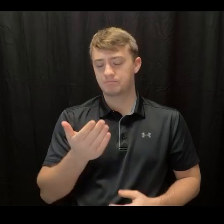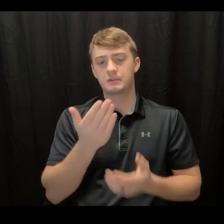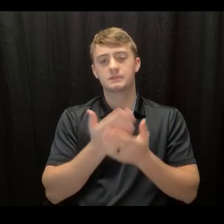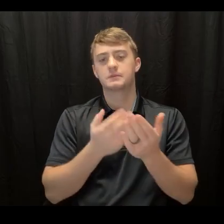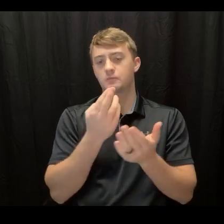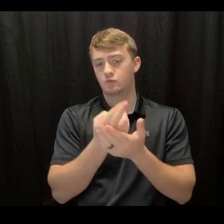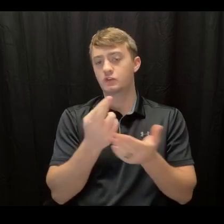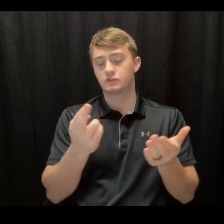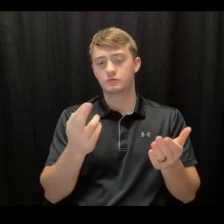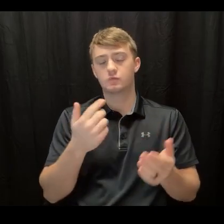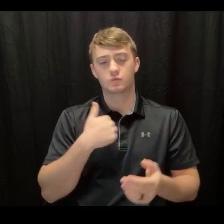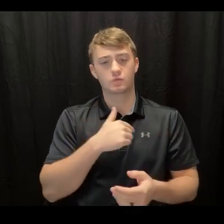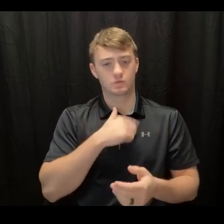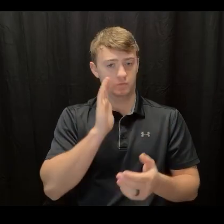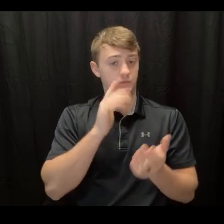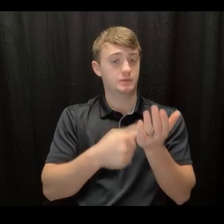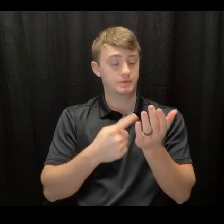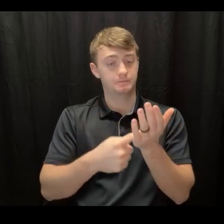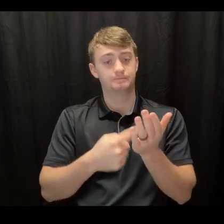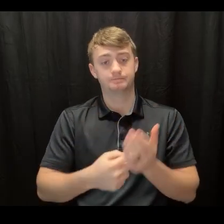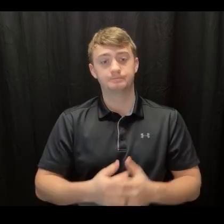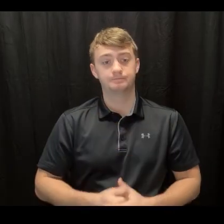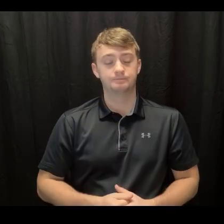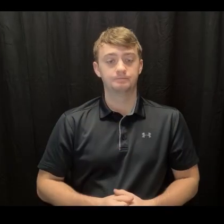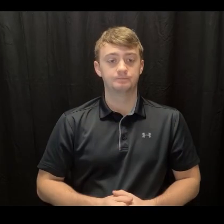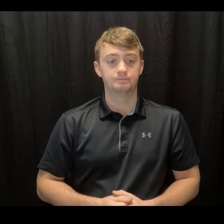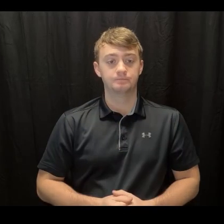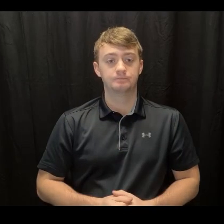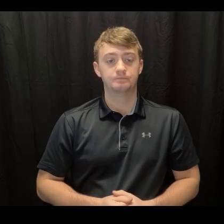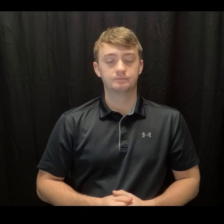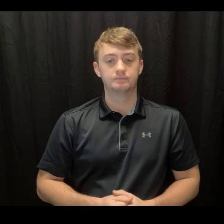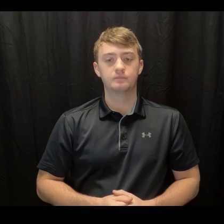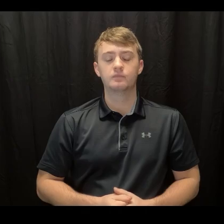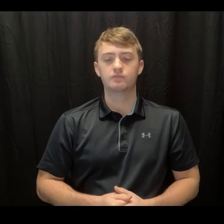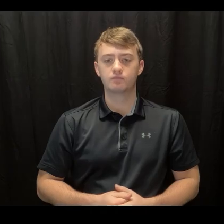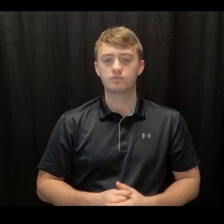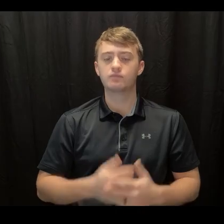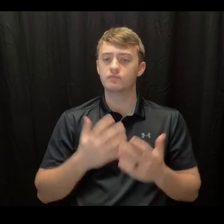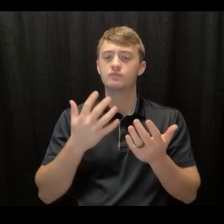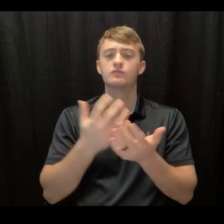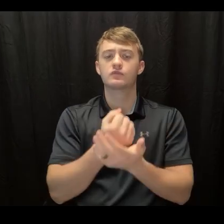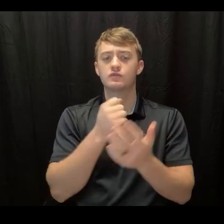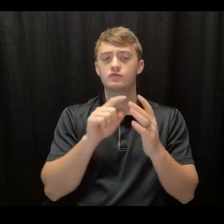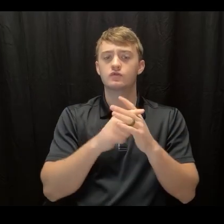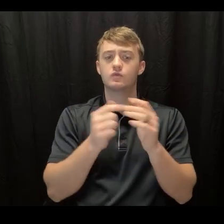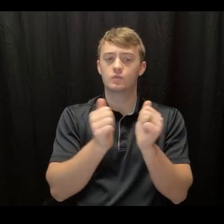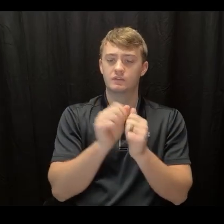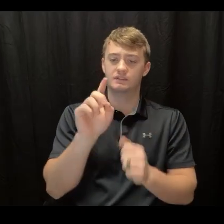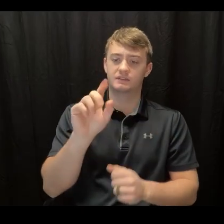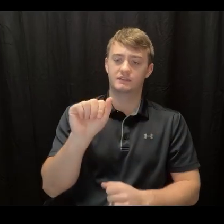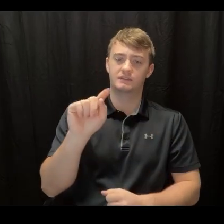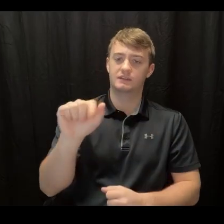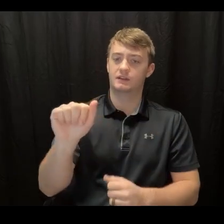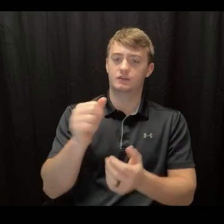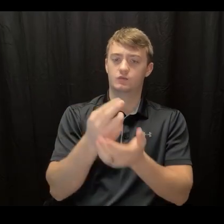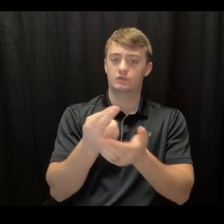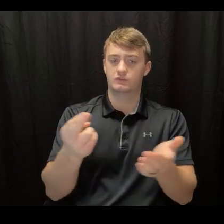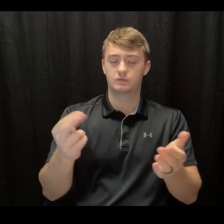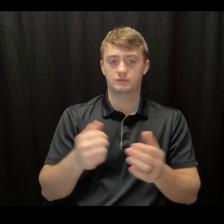These are some resources that we are going to talk about. So let's start with data